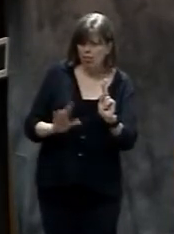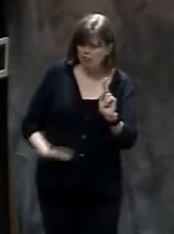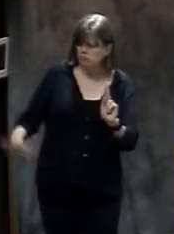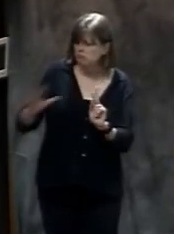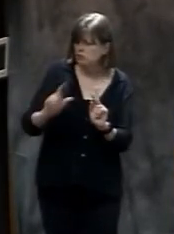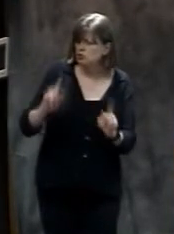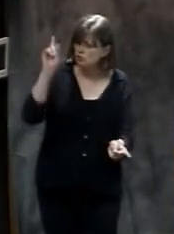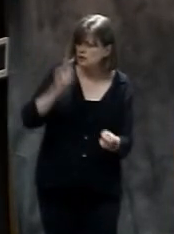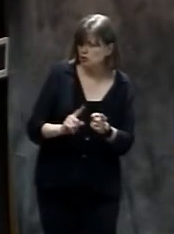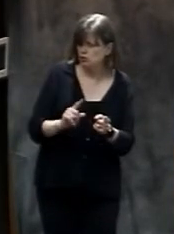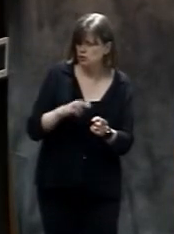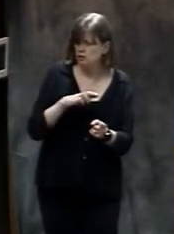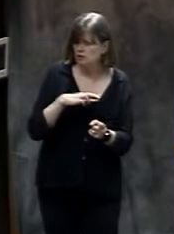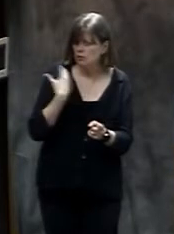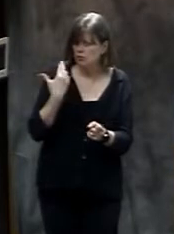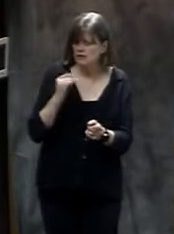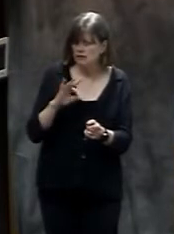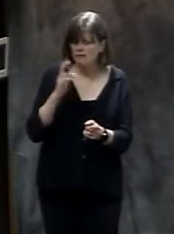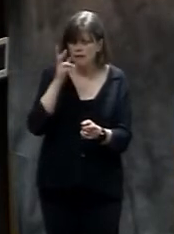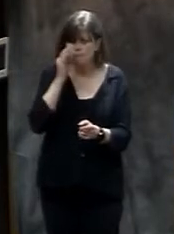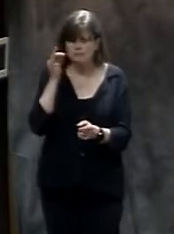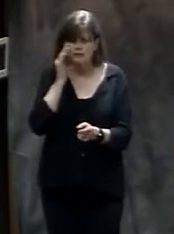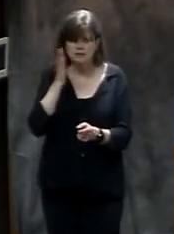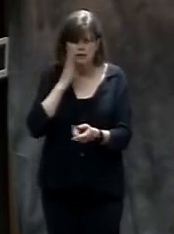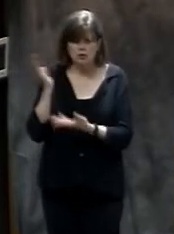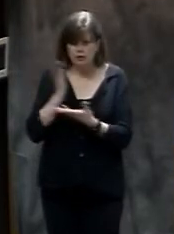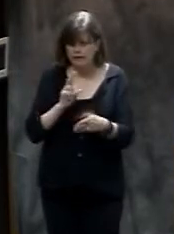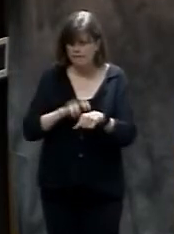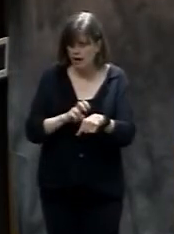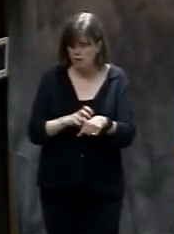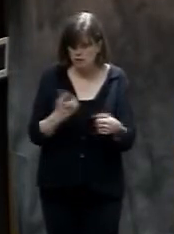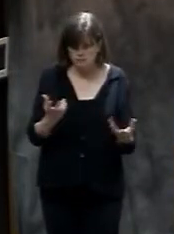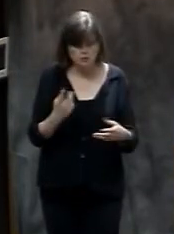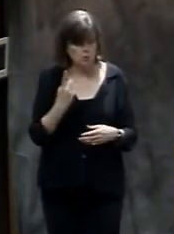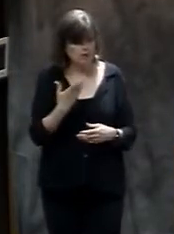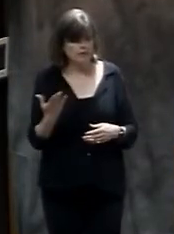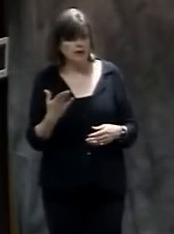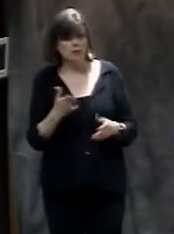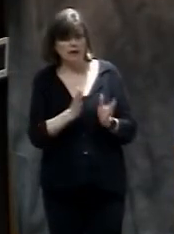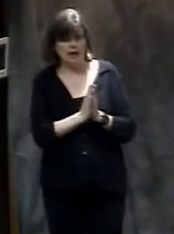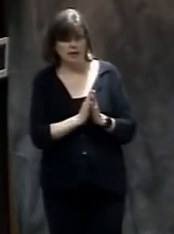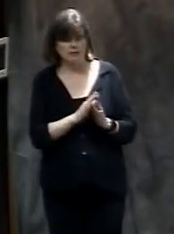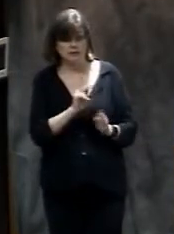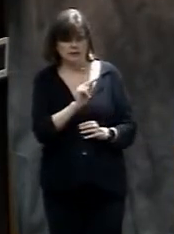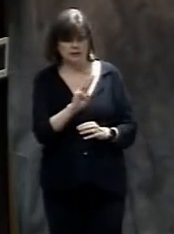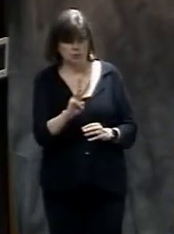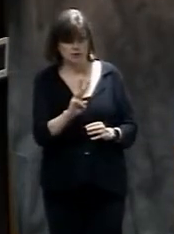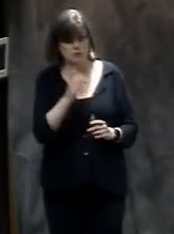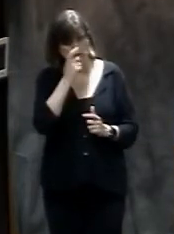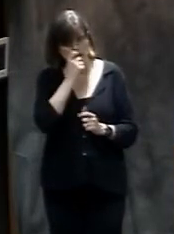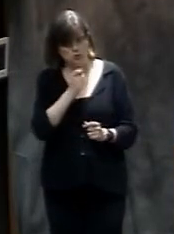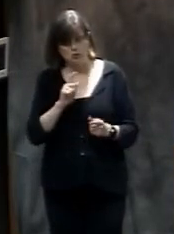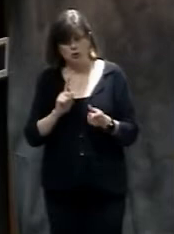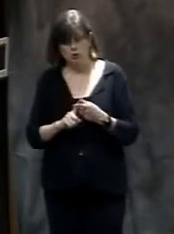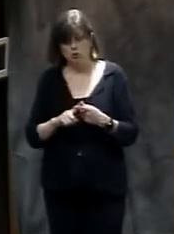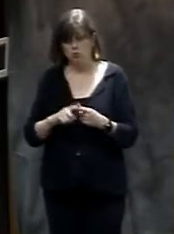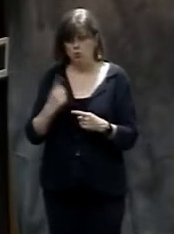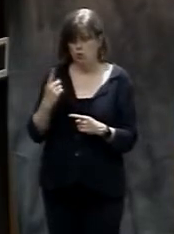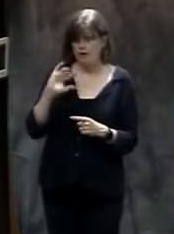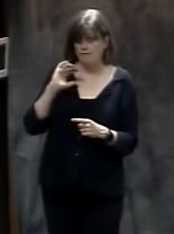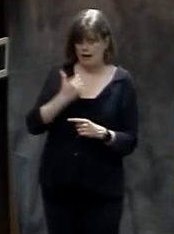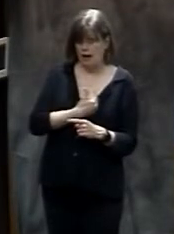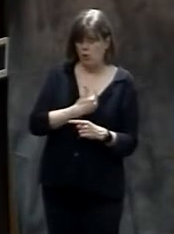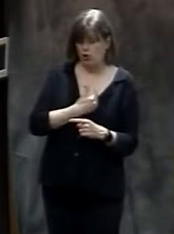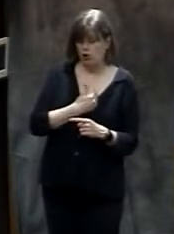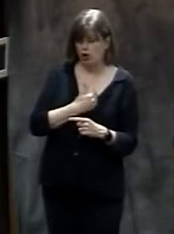the questions that we asked on our survey in Key West was something that was of interest to the vector control units there, one of our stakeholders in this